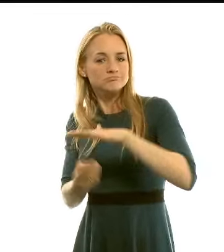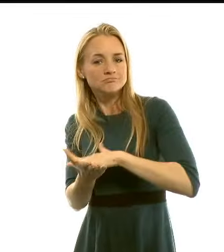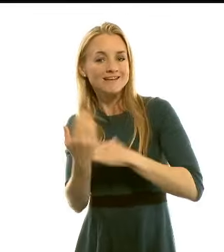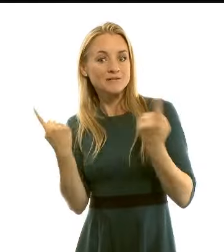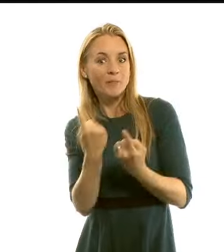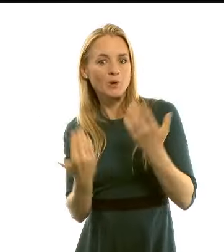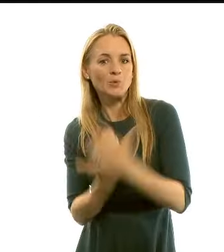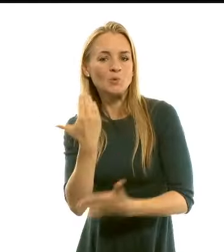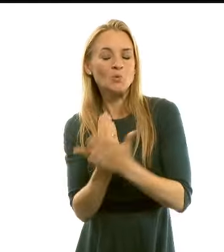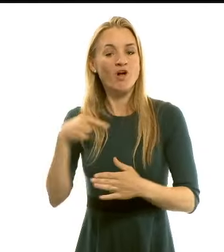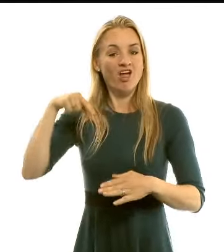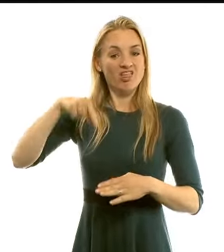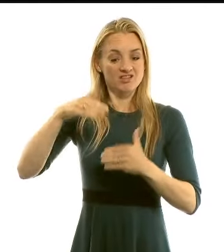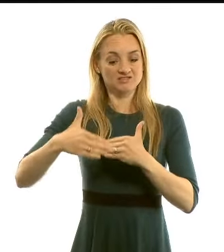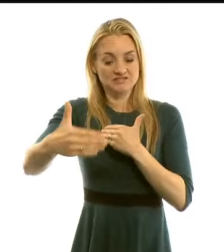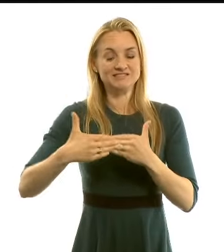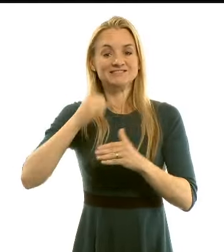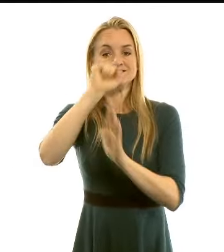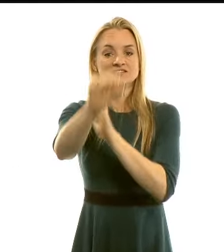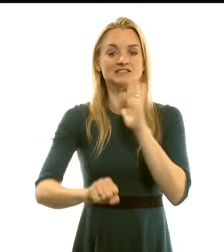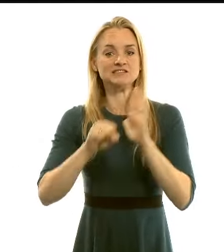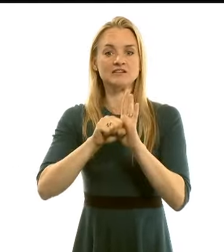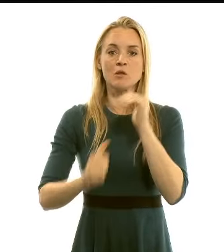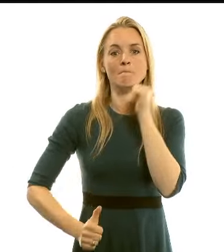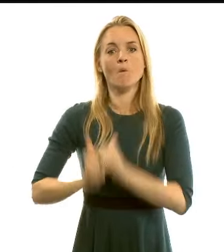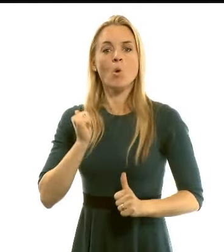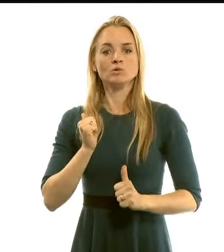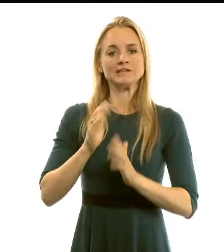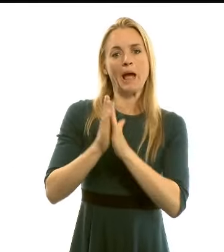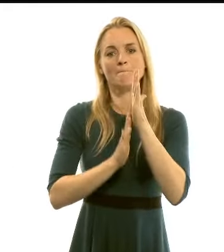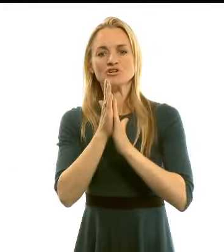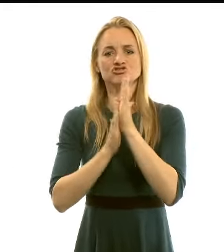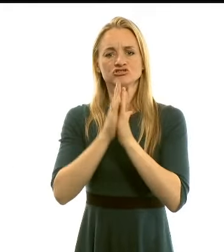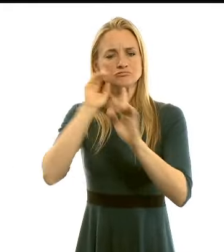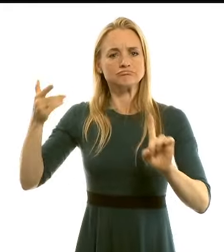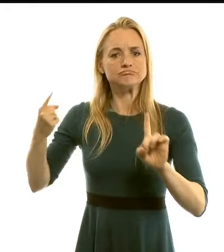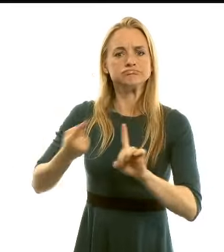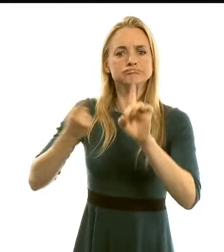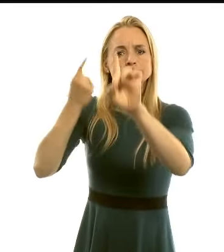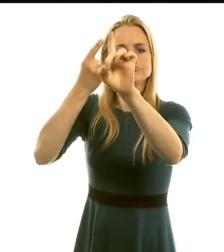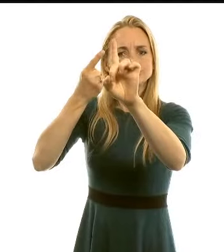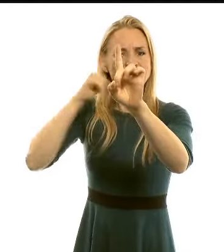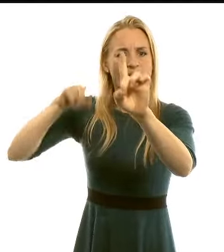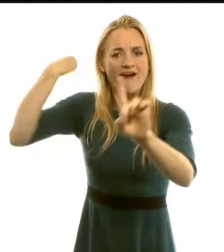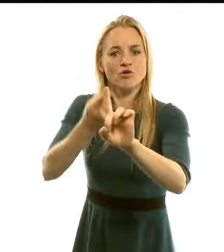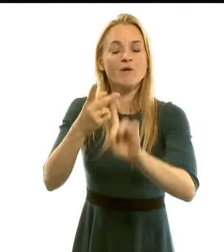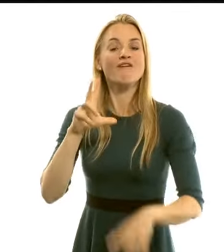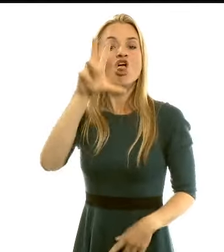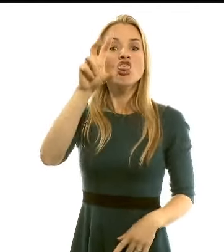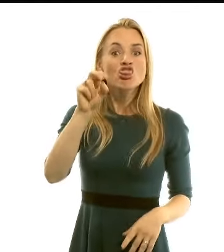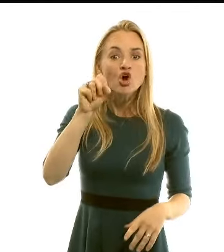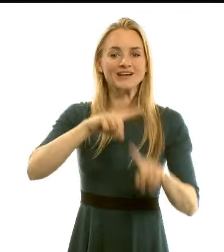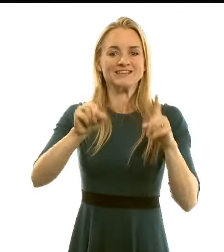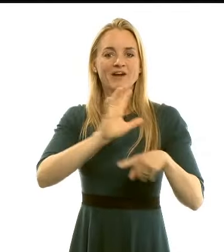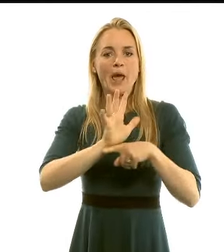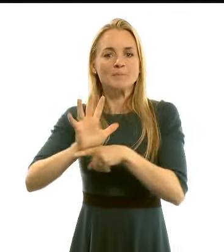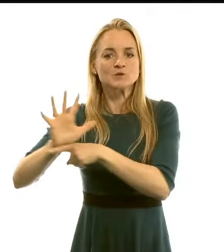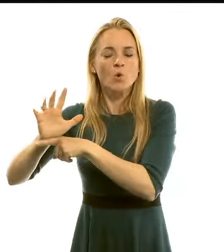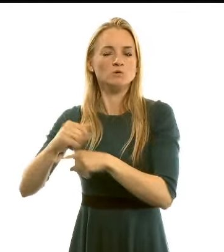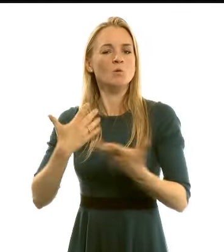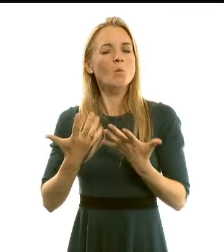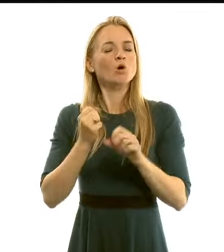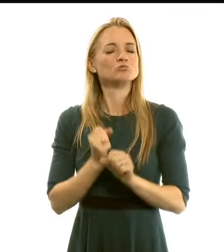ambitious we've ever done. We have a whopping 30 episodes. So with this season, we wanted to create something truly special. Some of the episodes from the